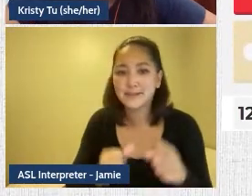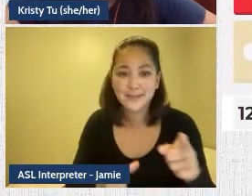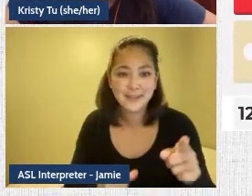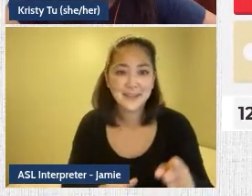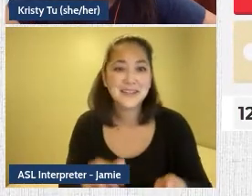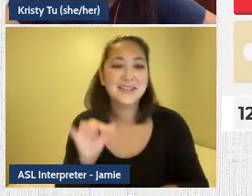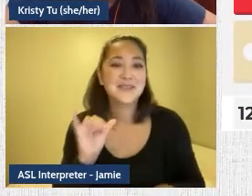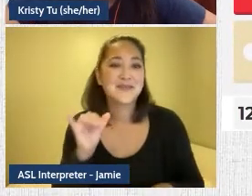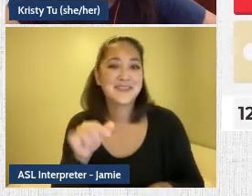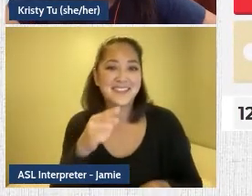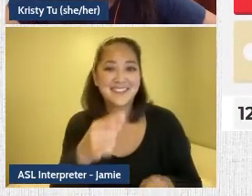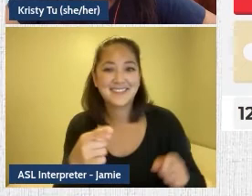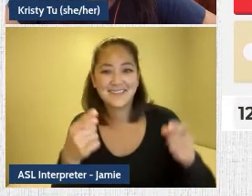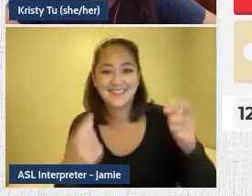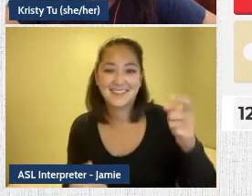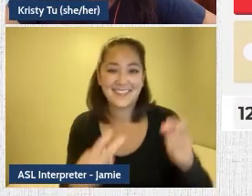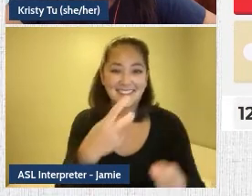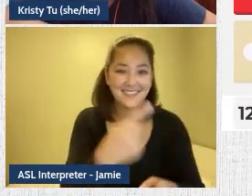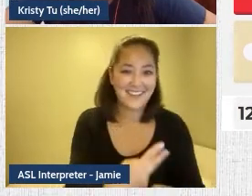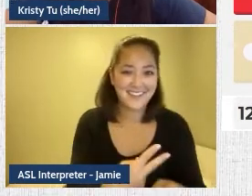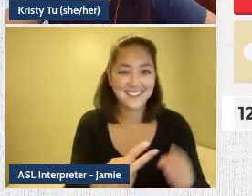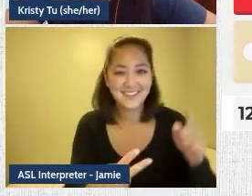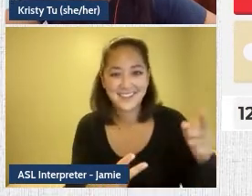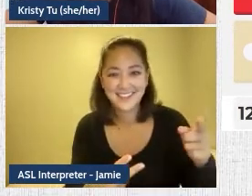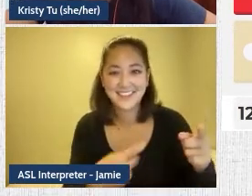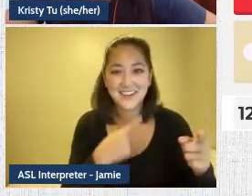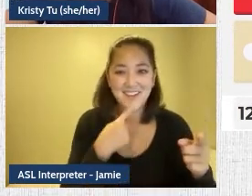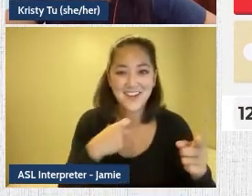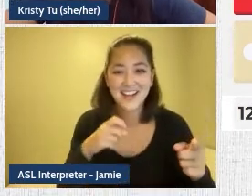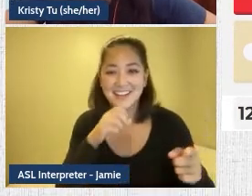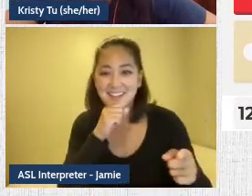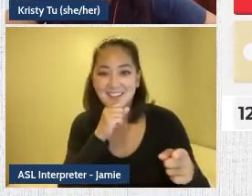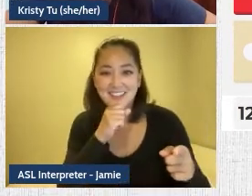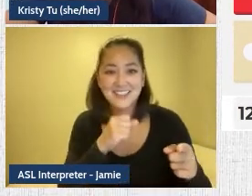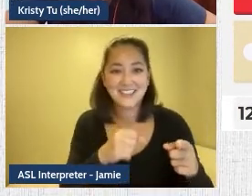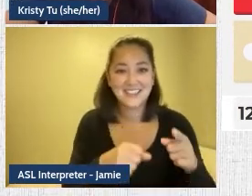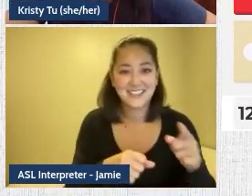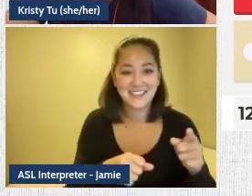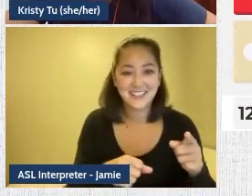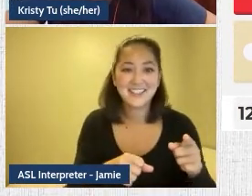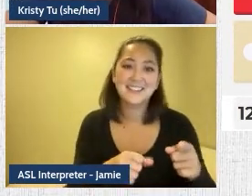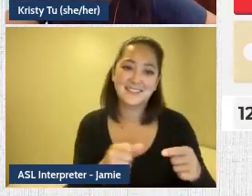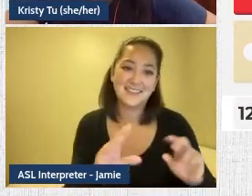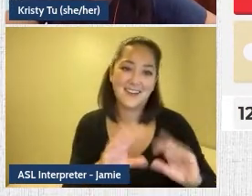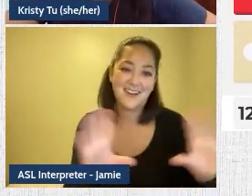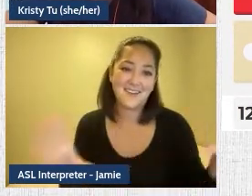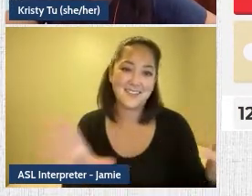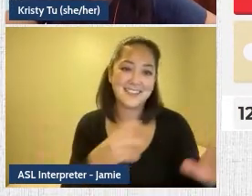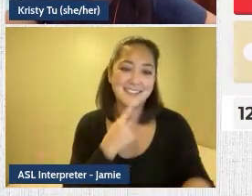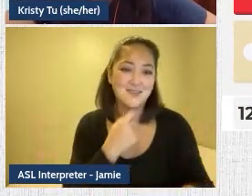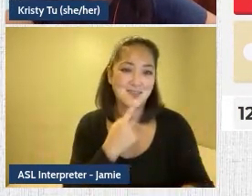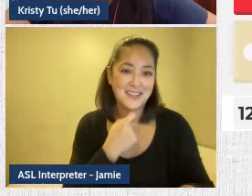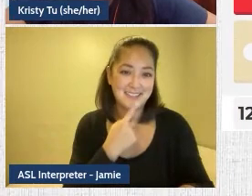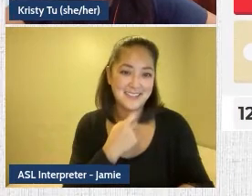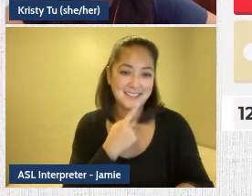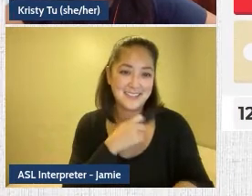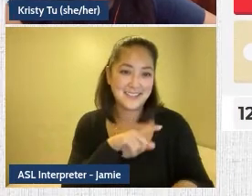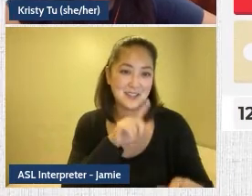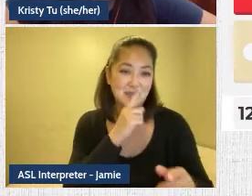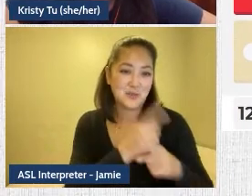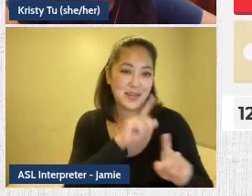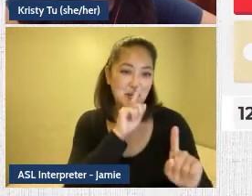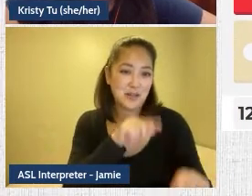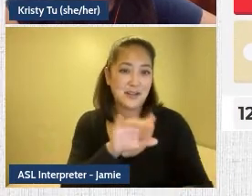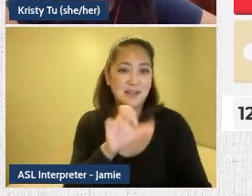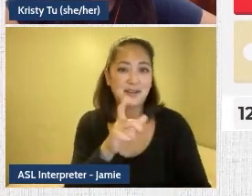Okay, so we're split here between Clark Hall and Coffee with Friends, and of course, Clark Hall Pub seems to be the one. So, Clark Hall